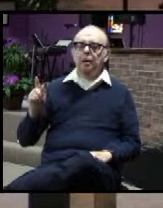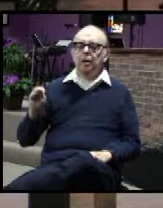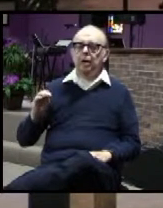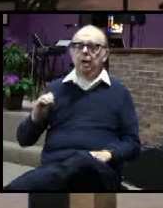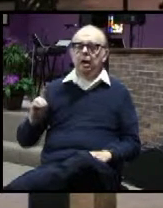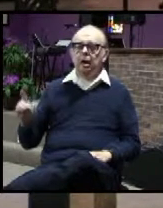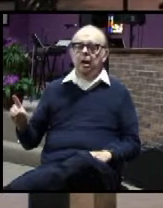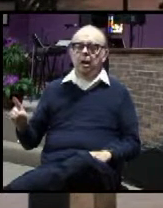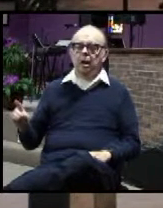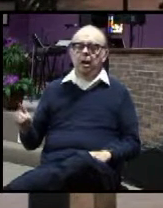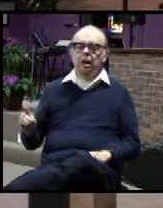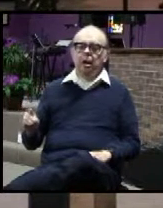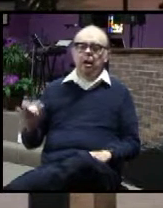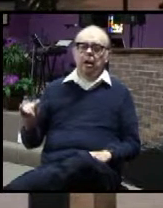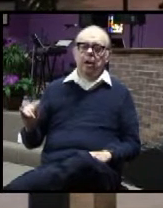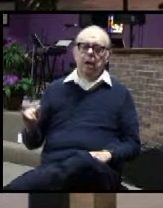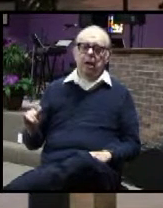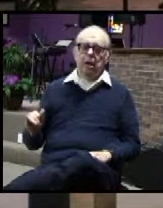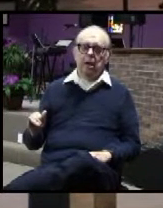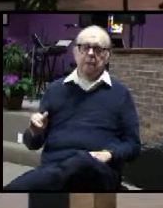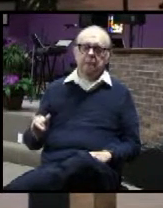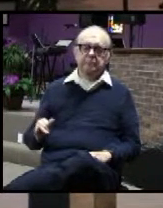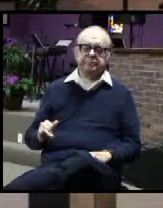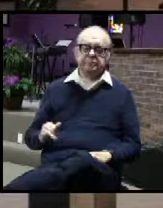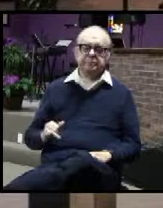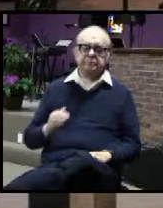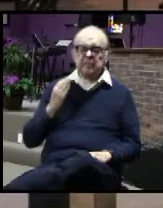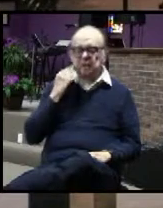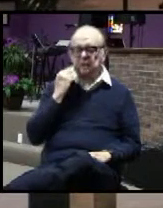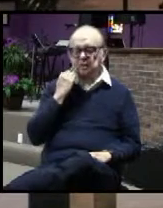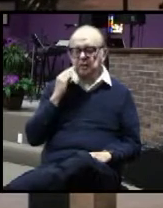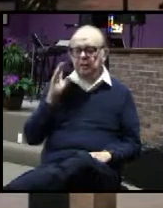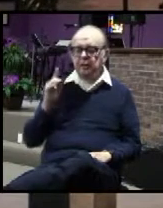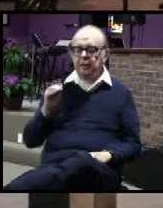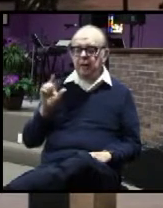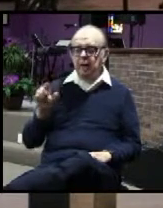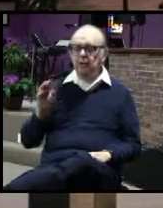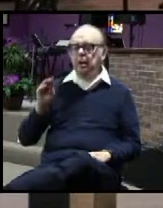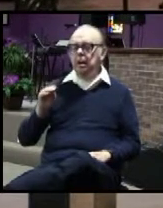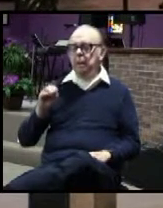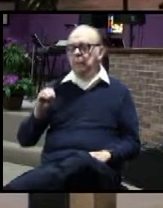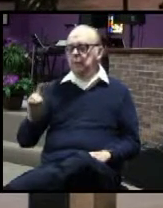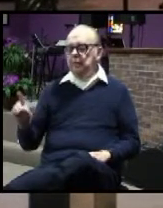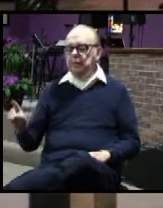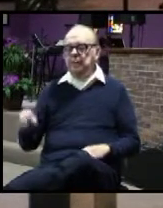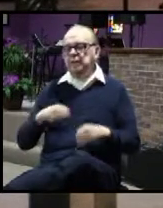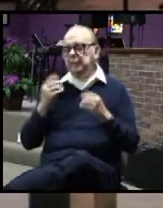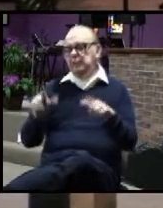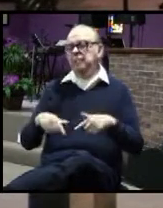or commonly known as D.L. Moody? Let me give you his life story.